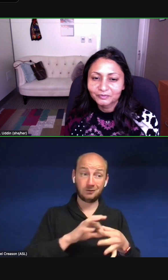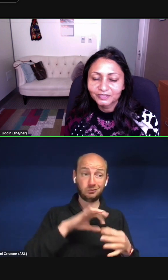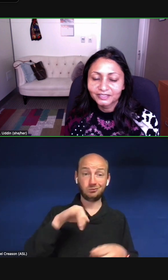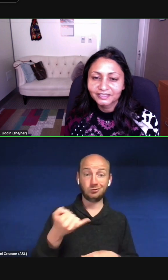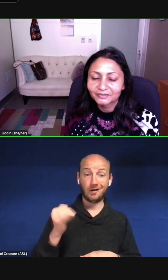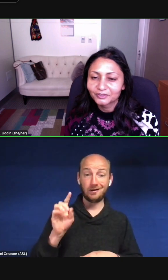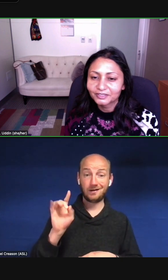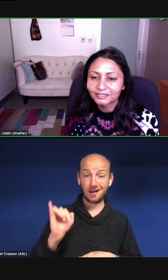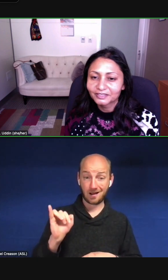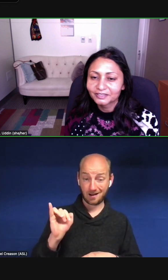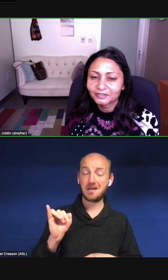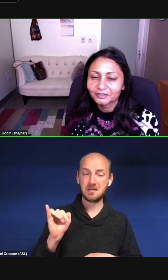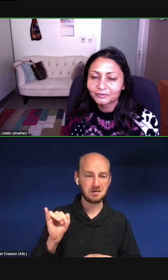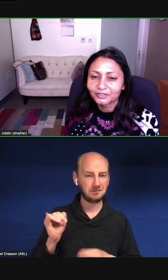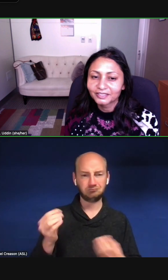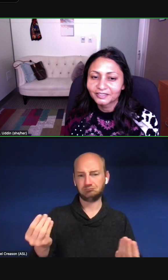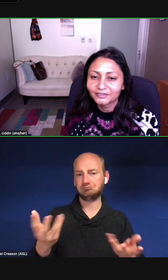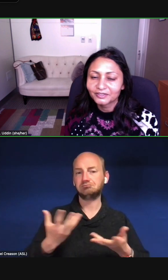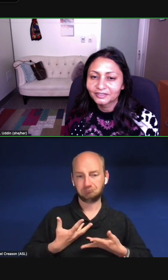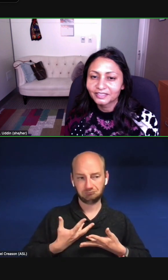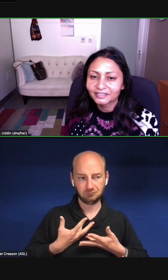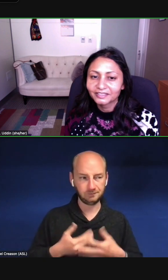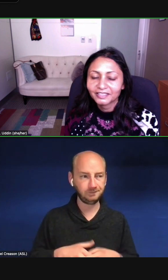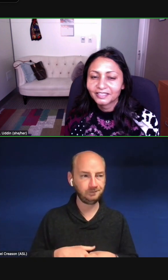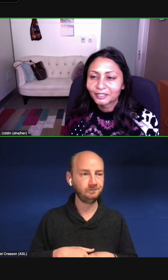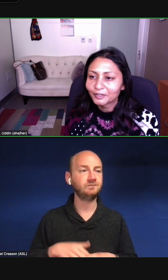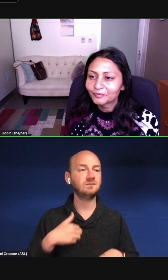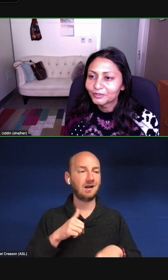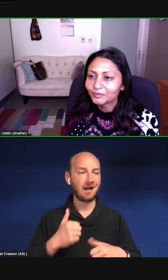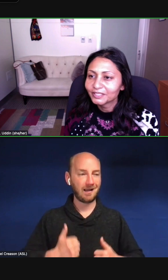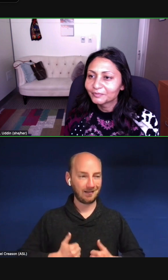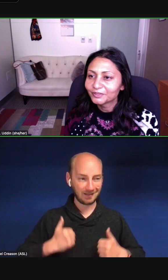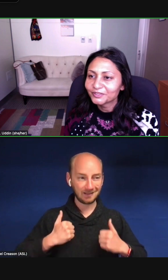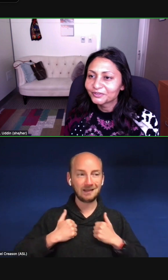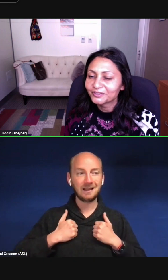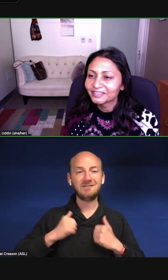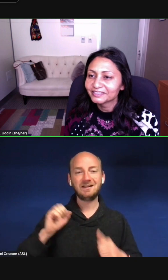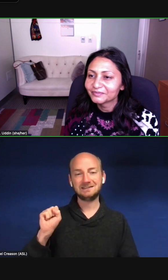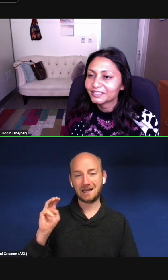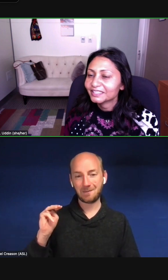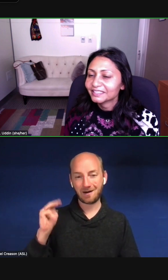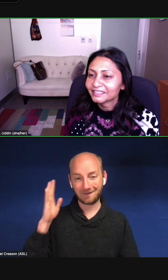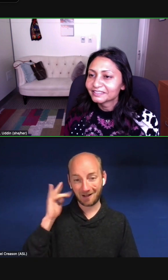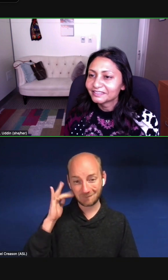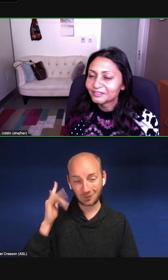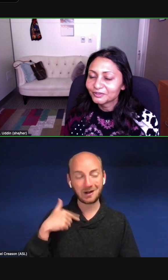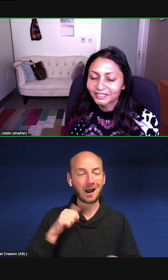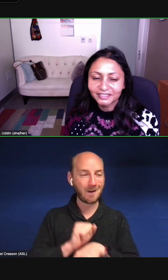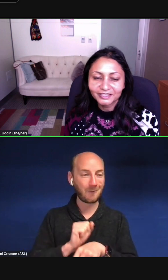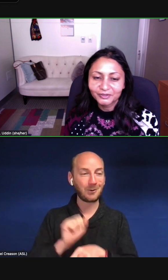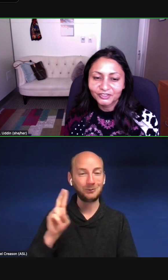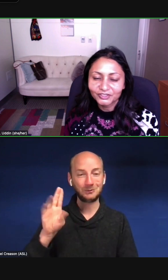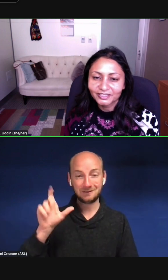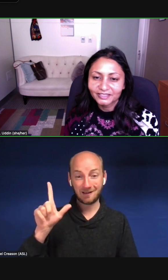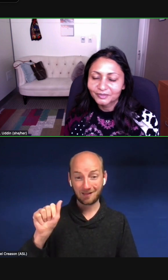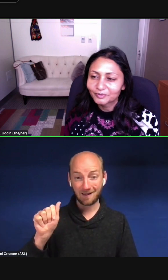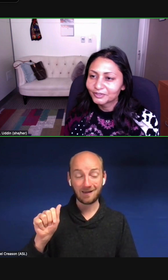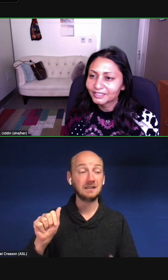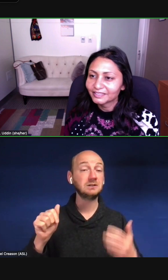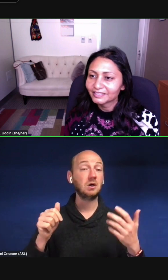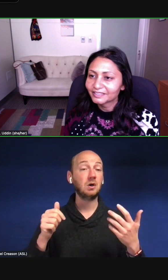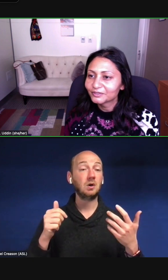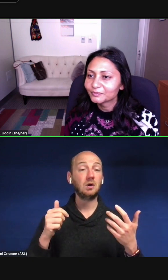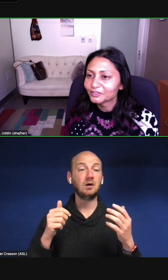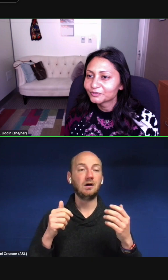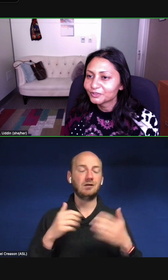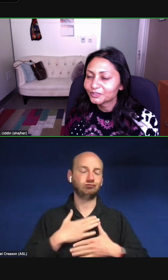living in Santa Monica and working at UCLA and couldn't be happier. So I am excited to take any questions at this